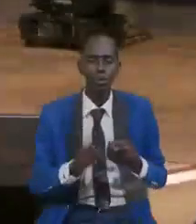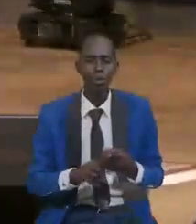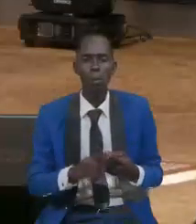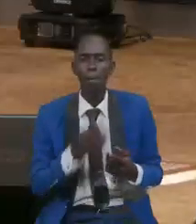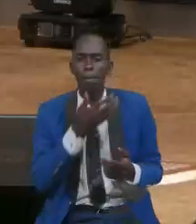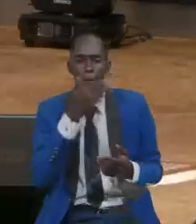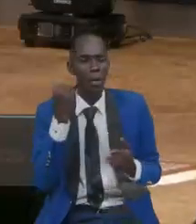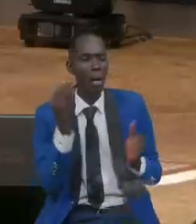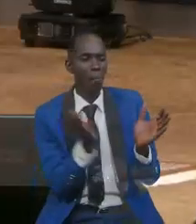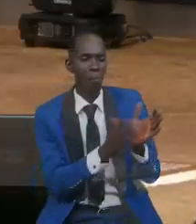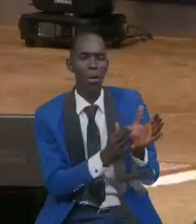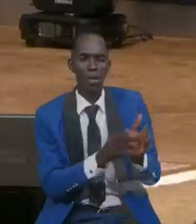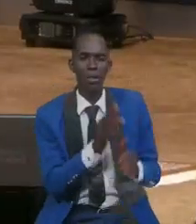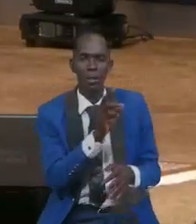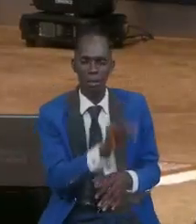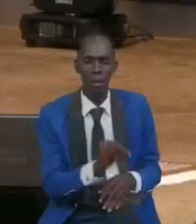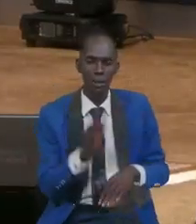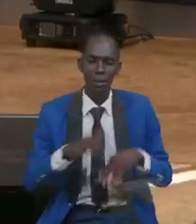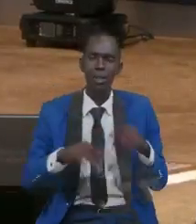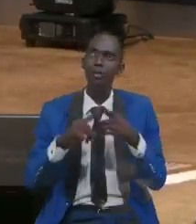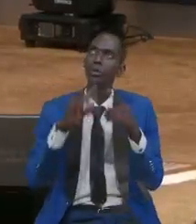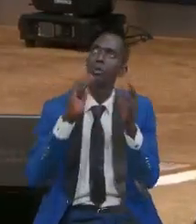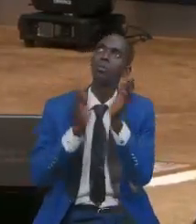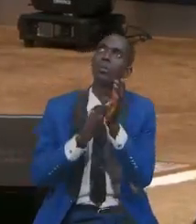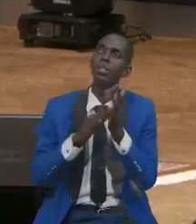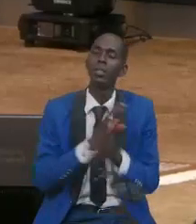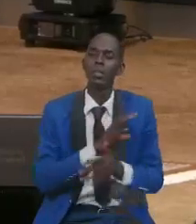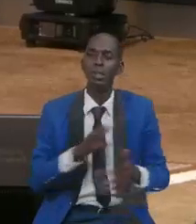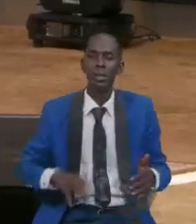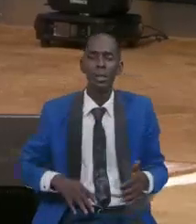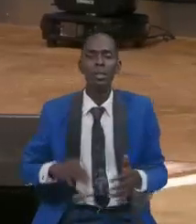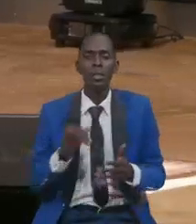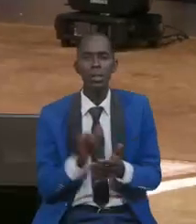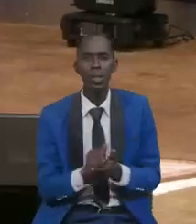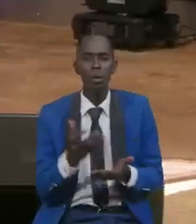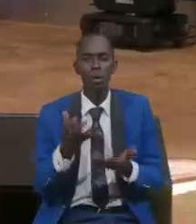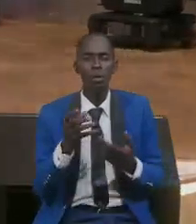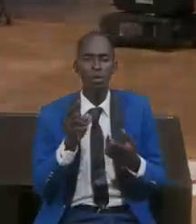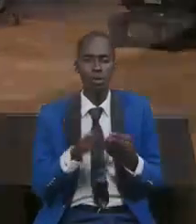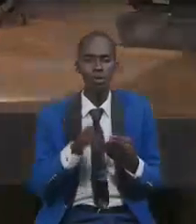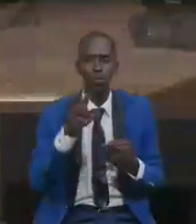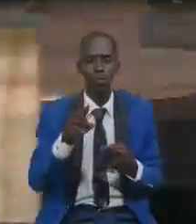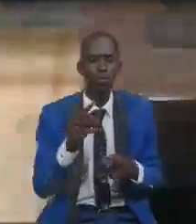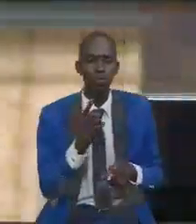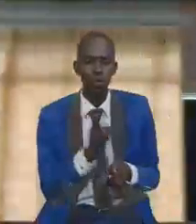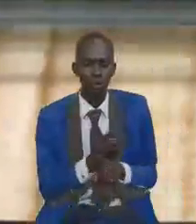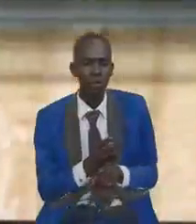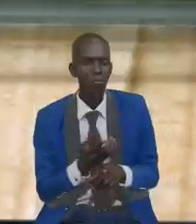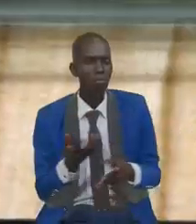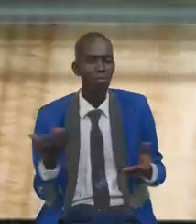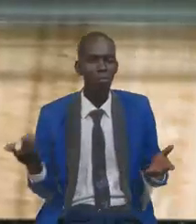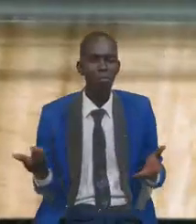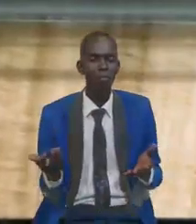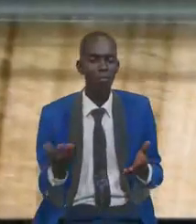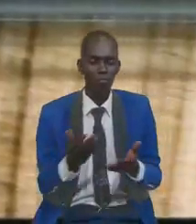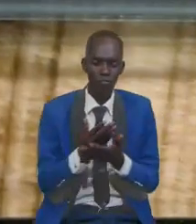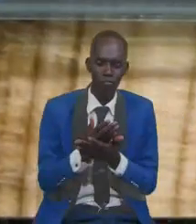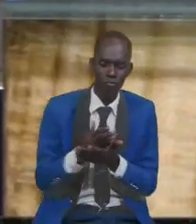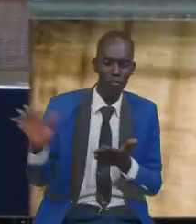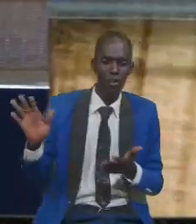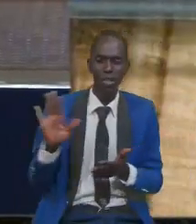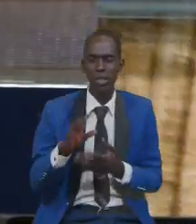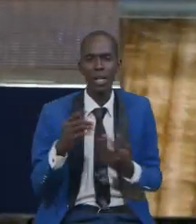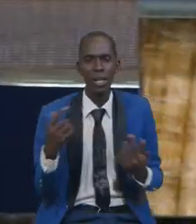them rather than exalt Christ, that rather will want you to gloss over the sin that